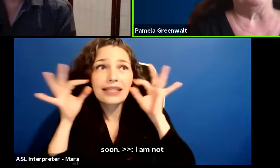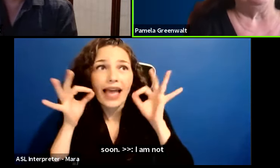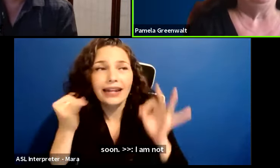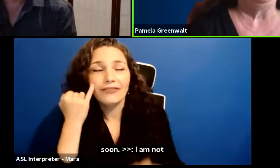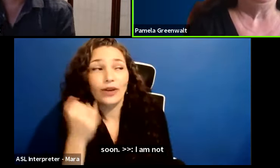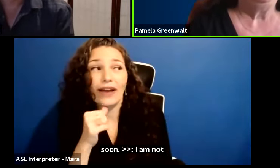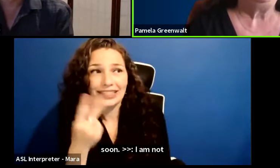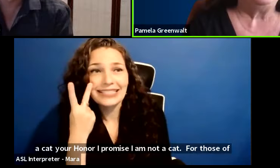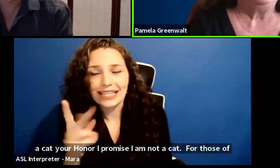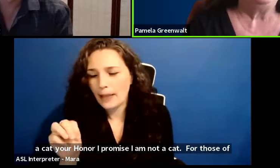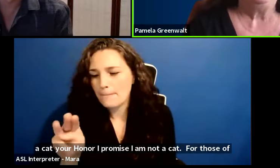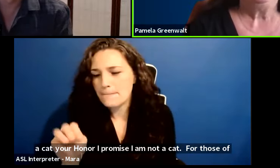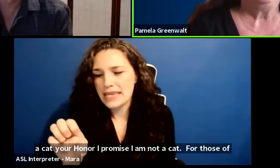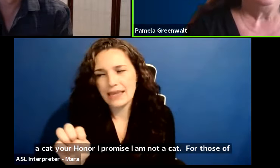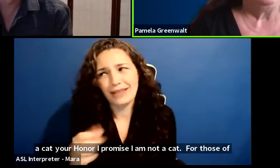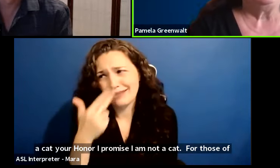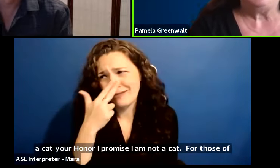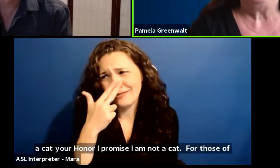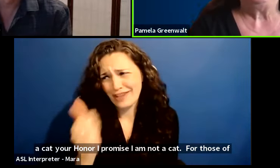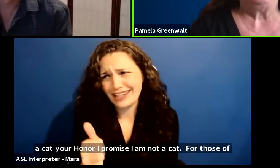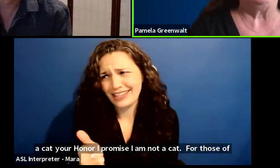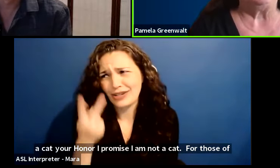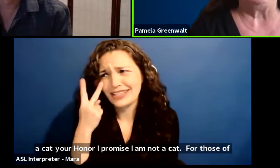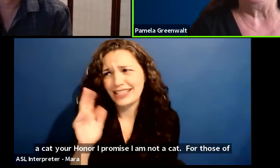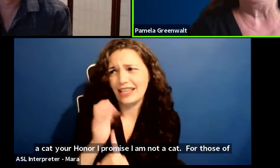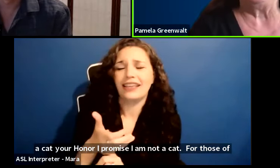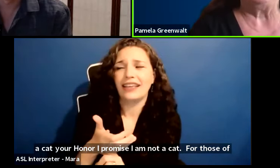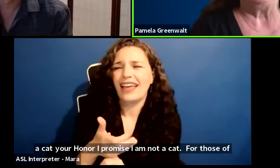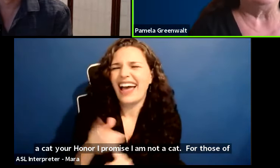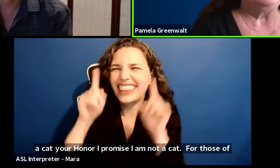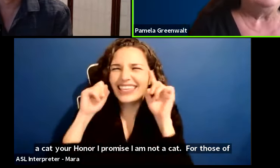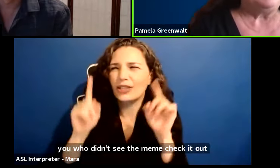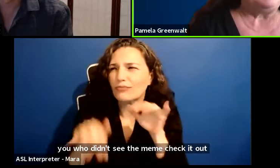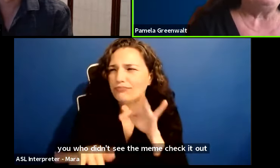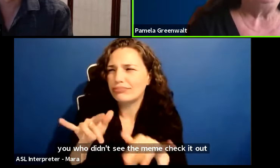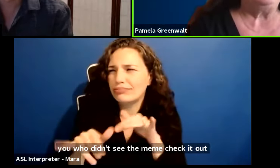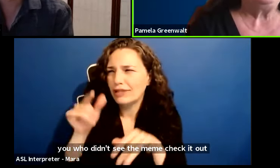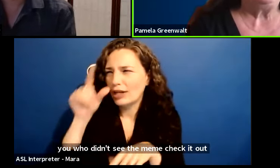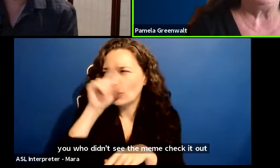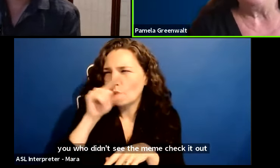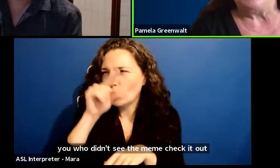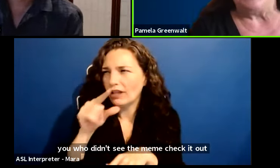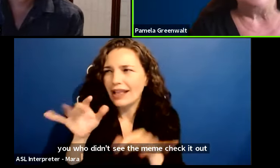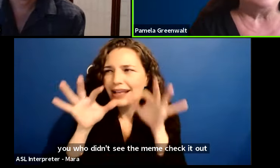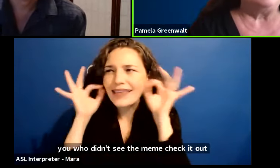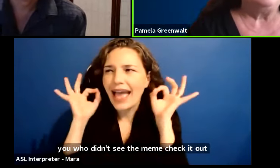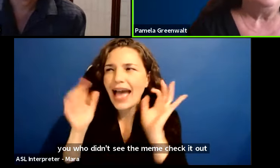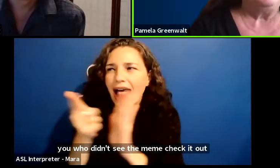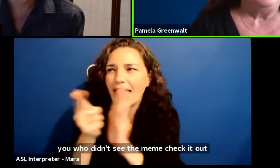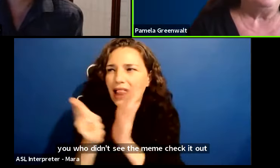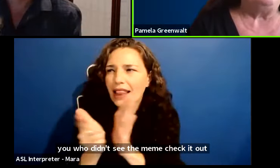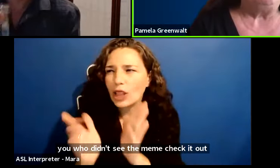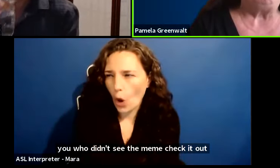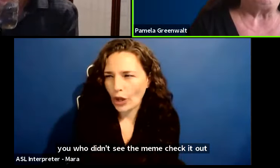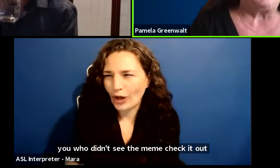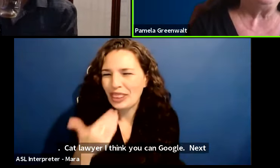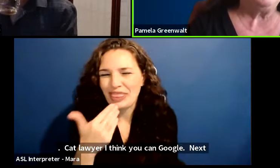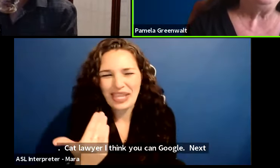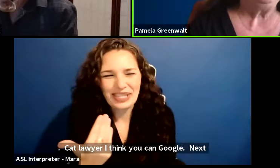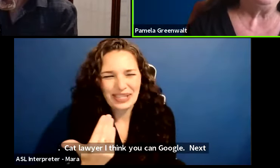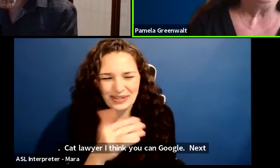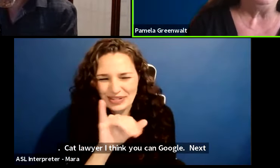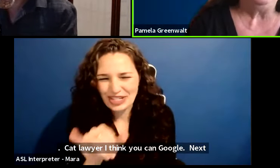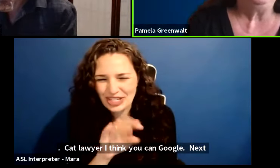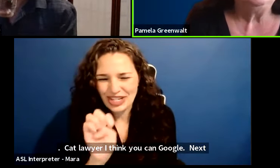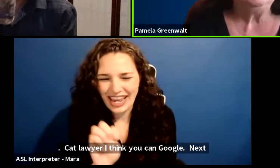Check it out. I agree. Cat lawyer, I think you could Google. Next question. Thank you, Jay. I